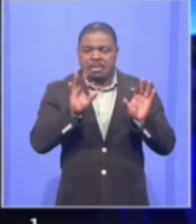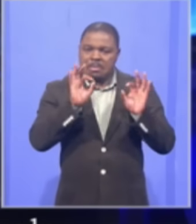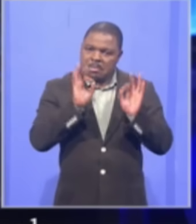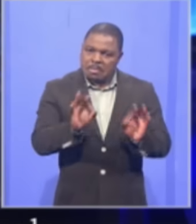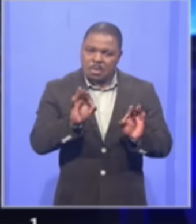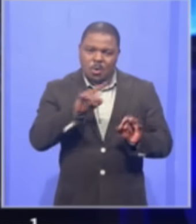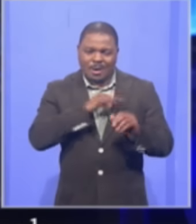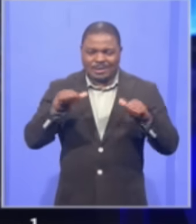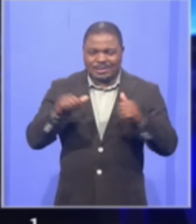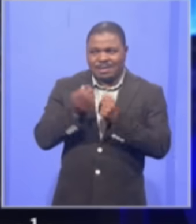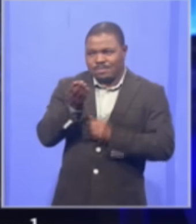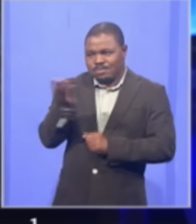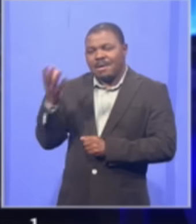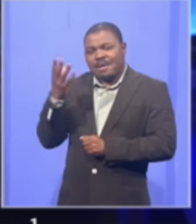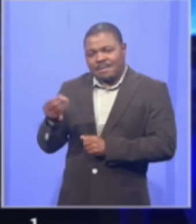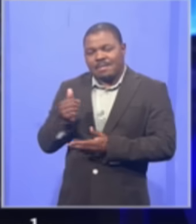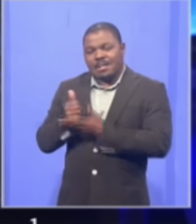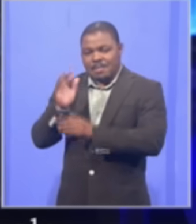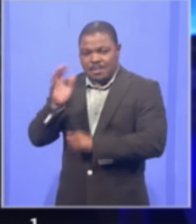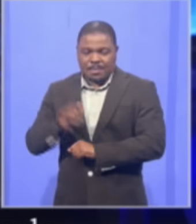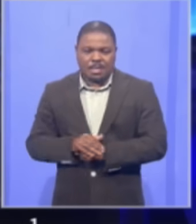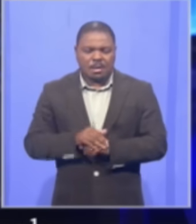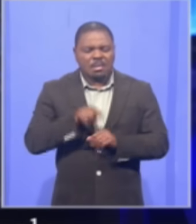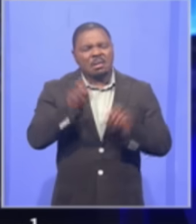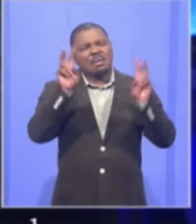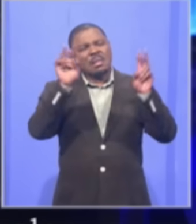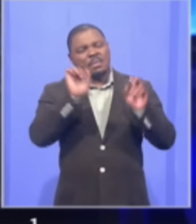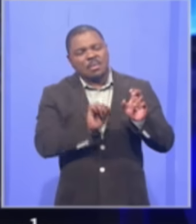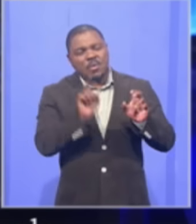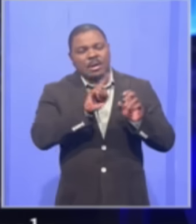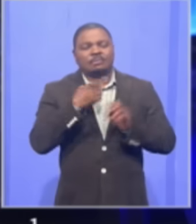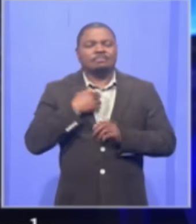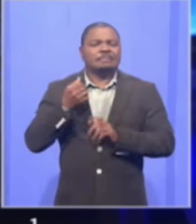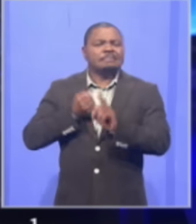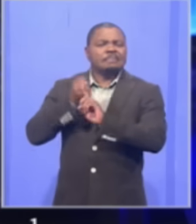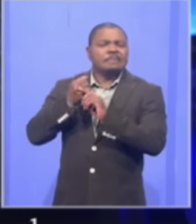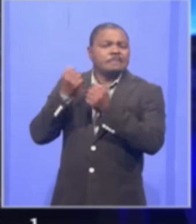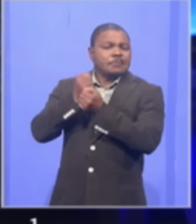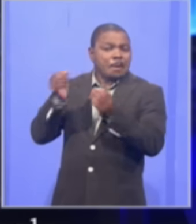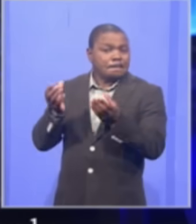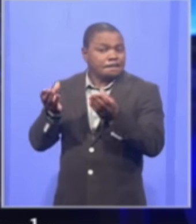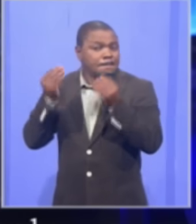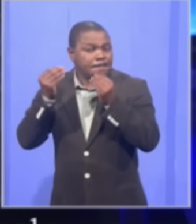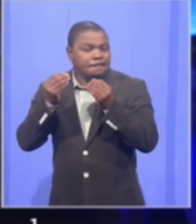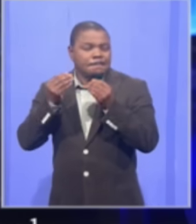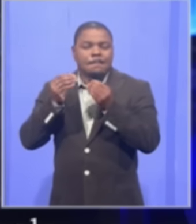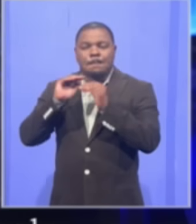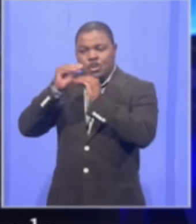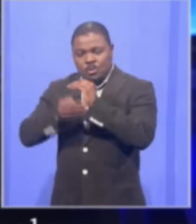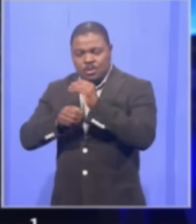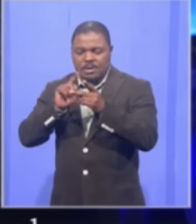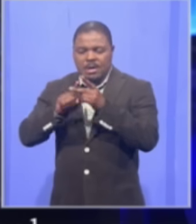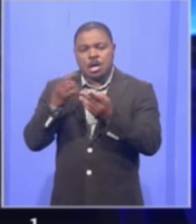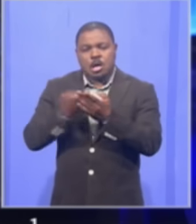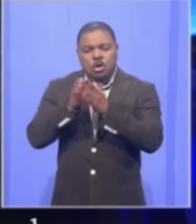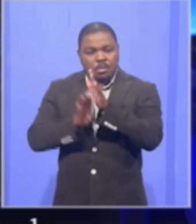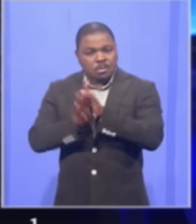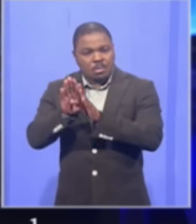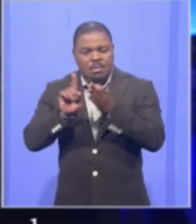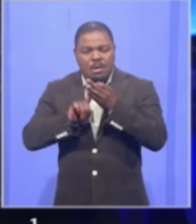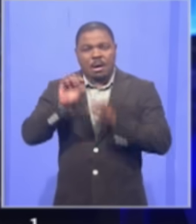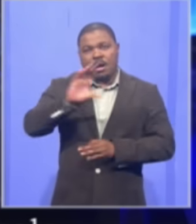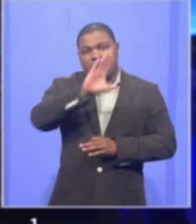ba tobaneng le tsona. Mokotaba wa seboka sena ke o sireletsa dikatleho tsa tokoloho le ntlafatso ya moruo mo le tshebedisano